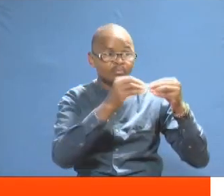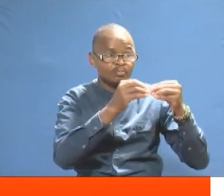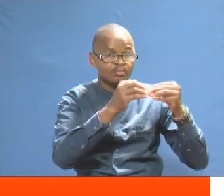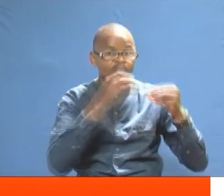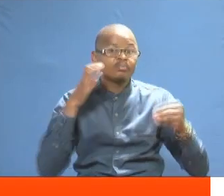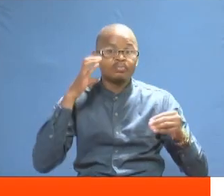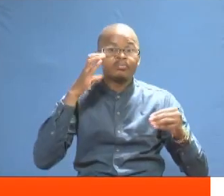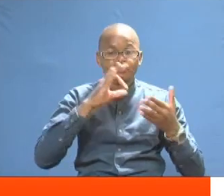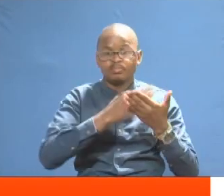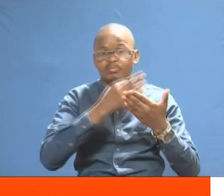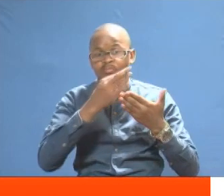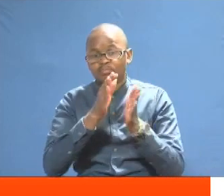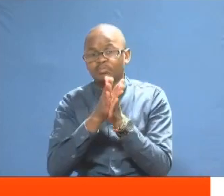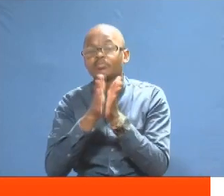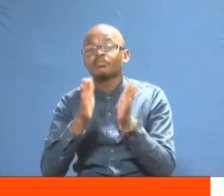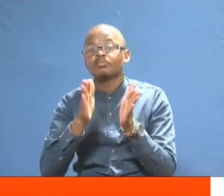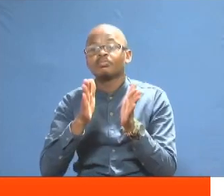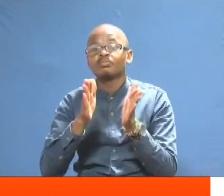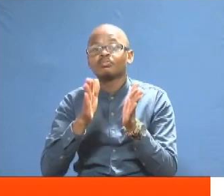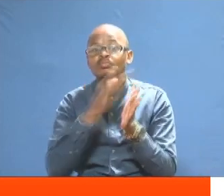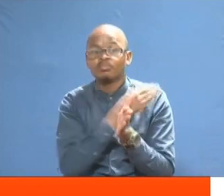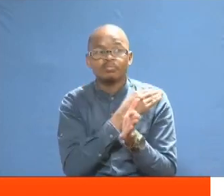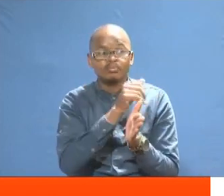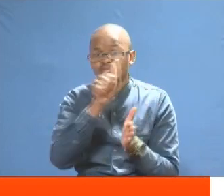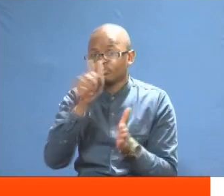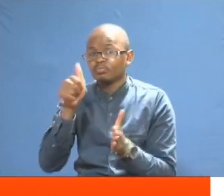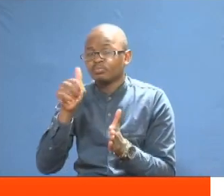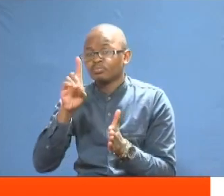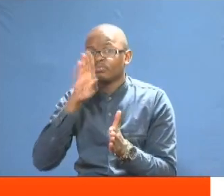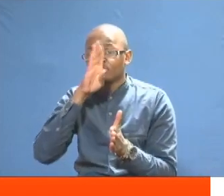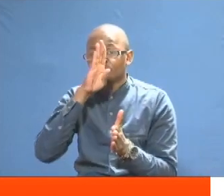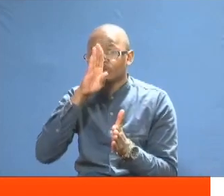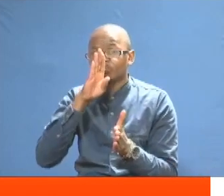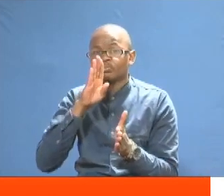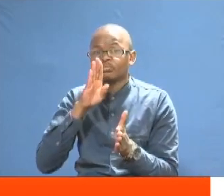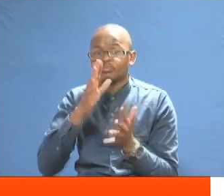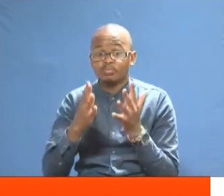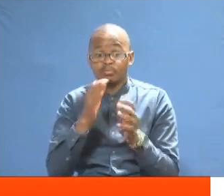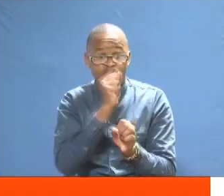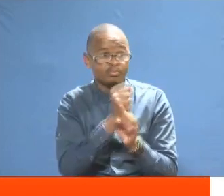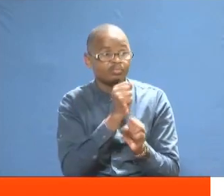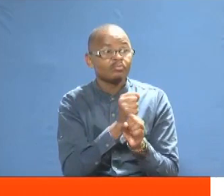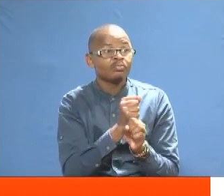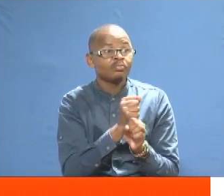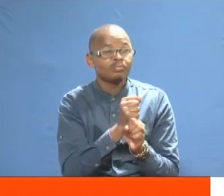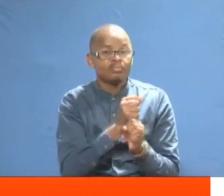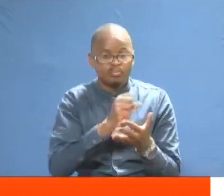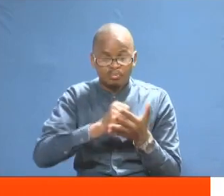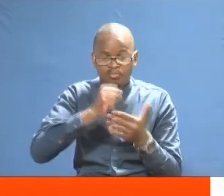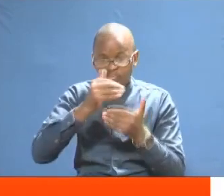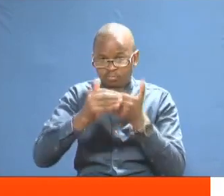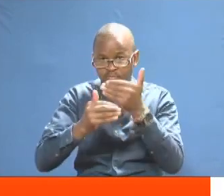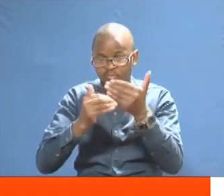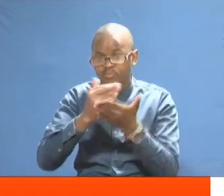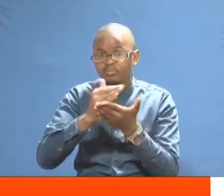chair of finance, public finance, and others. They should be telling the country what are they doing, even budgeting process. They are